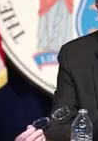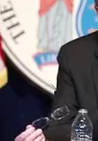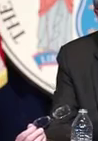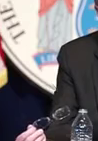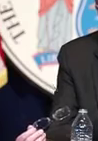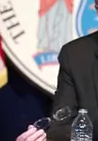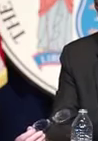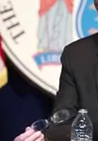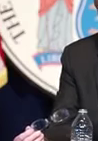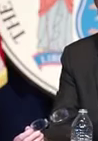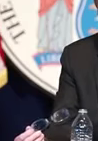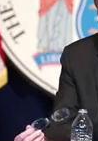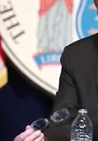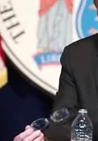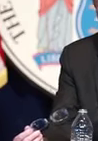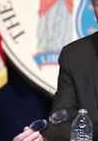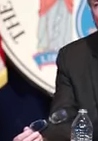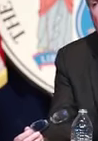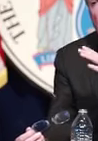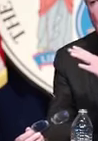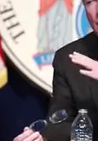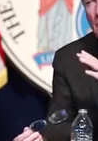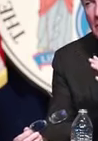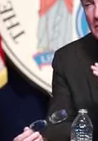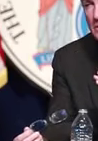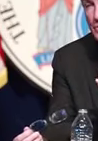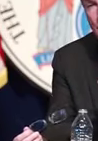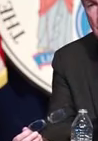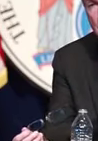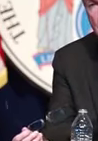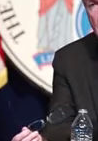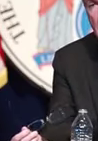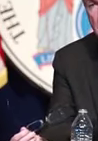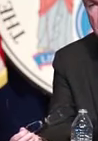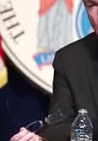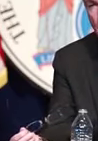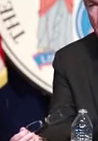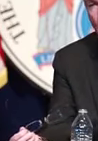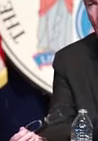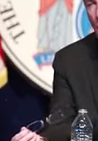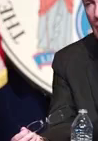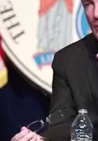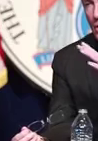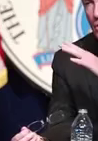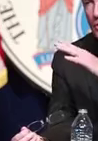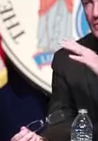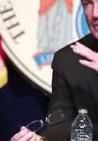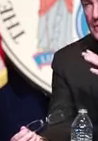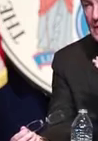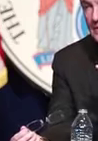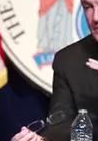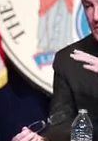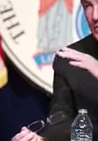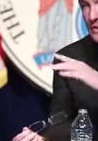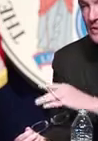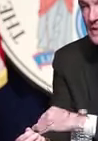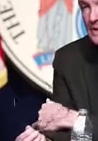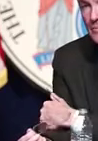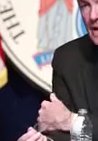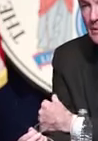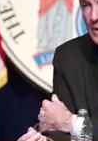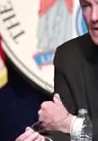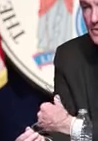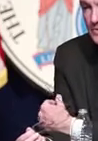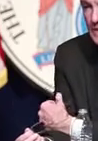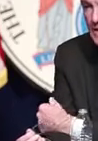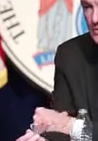and we are still not there yet. While the case, Judy you and Ed, correct me if I'm wrong, while the curve that fits into the